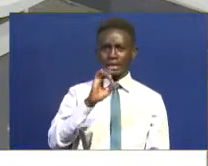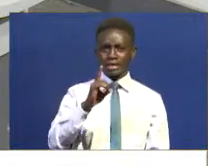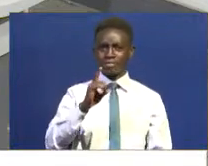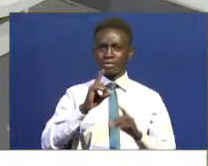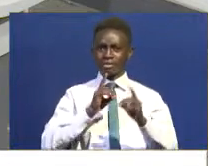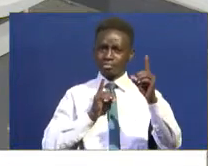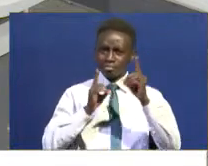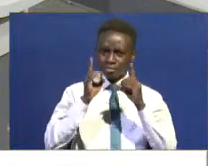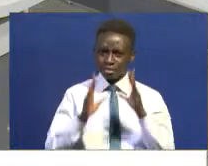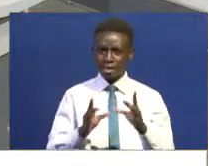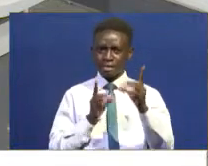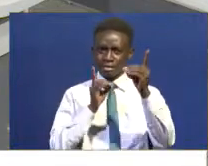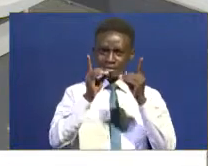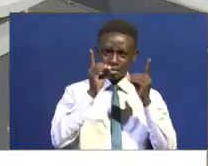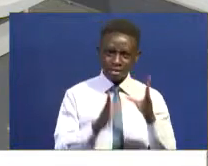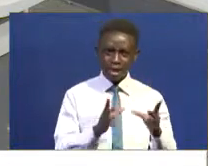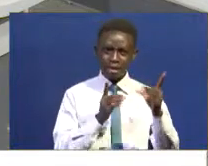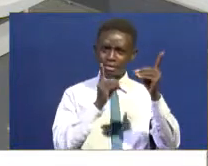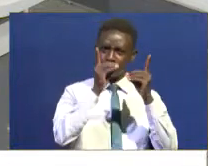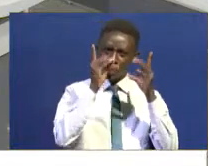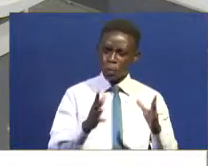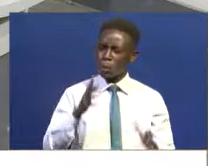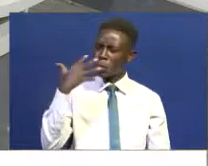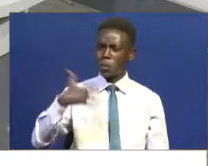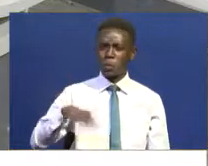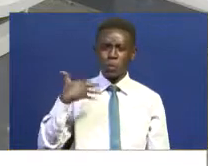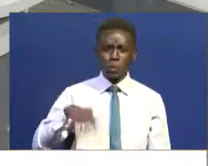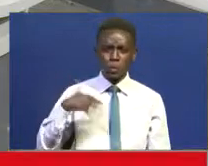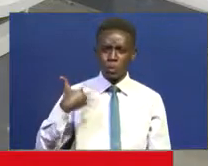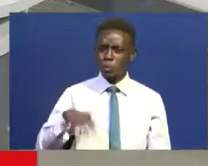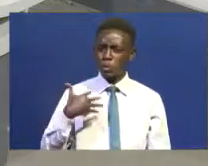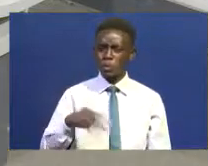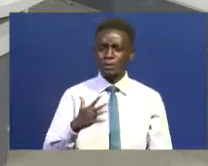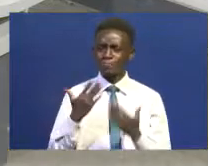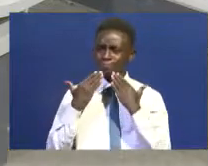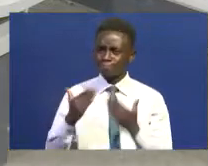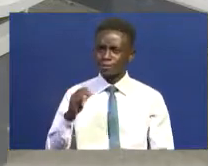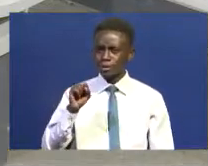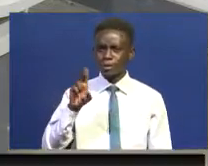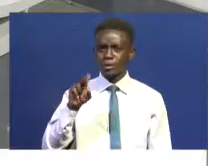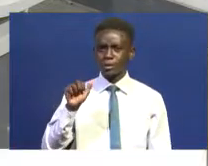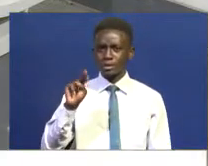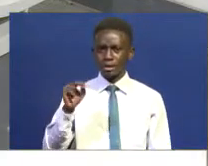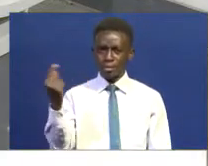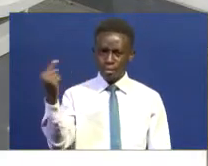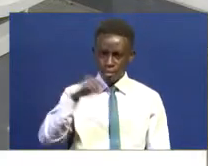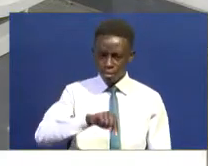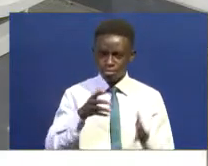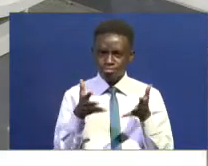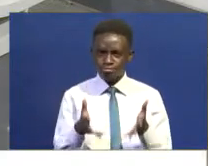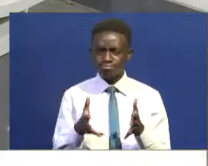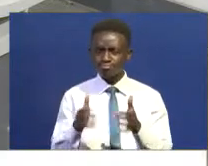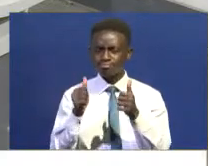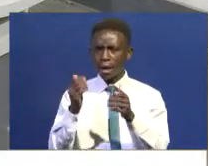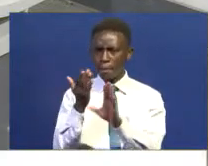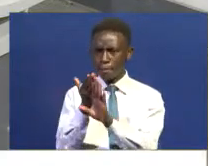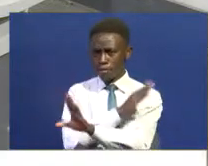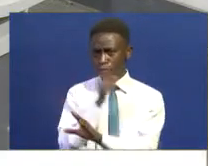know, can have that executive title. Susan, thank you very much indeed for joining us. You know, before you join us, you know,